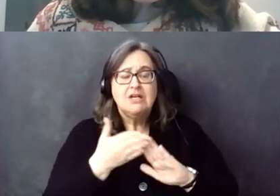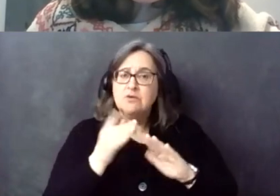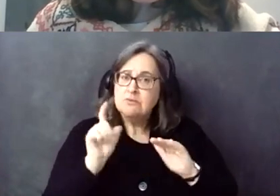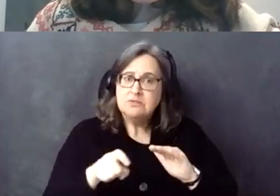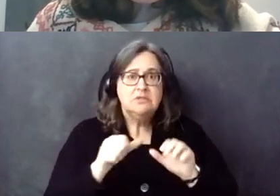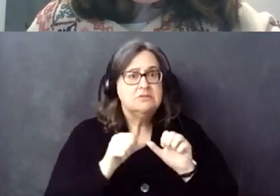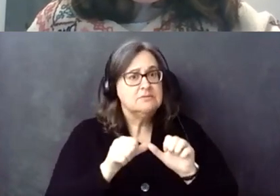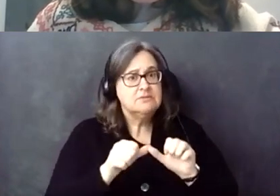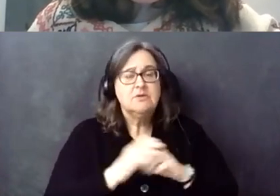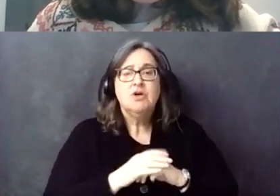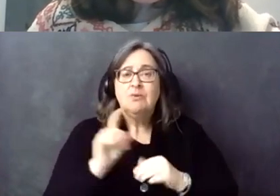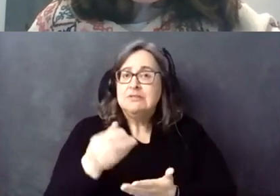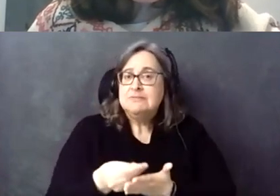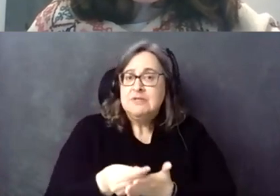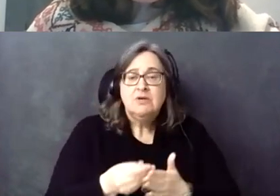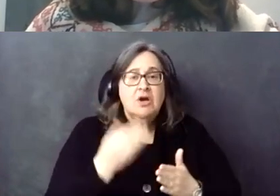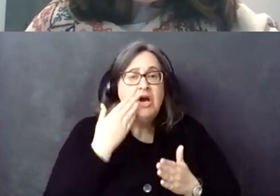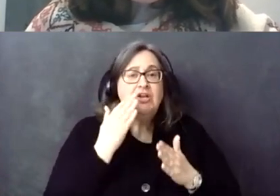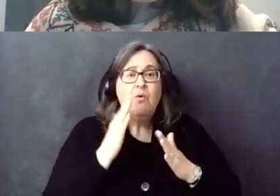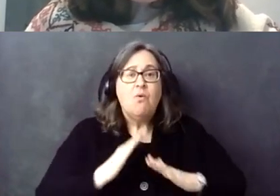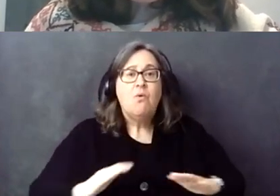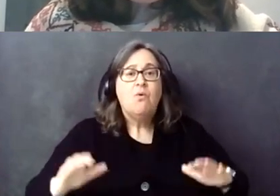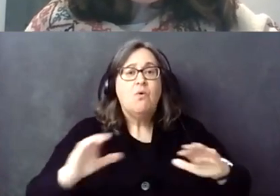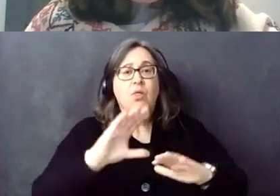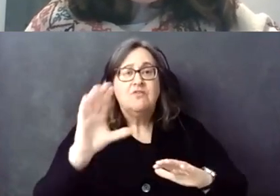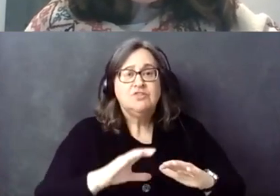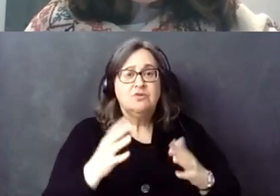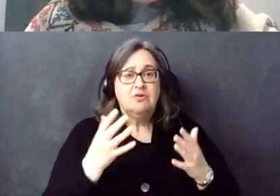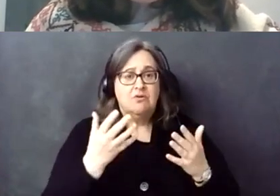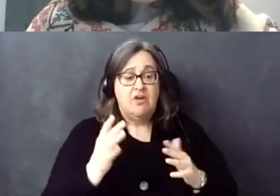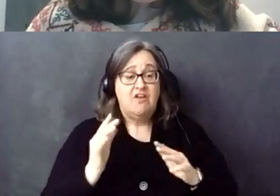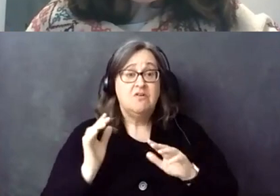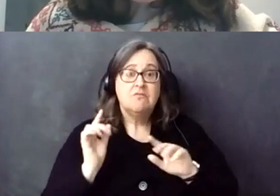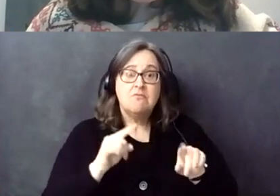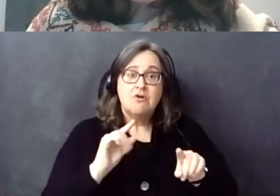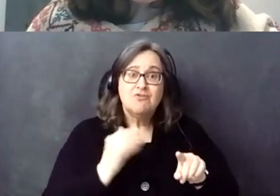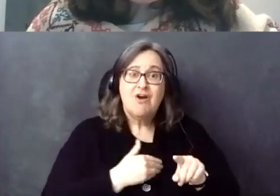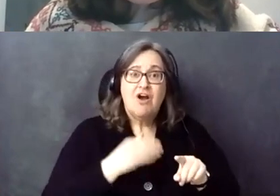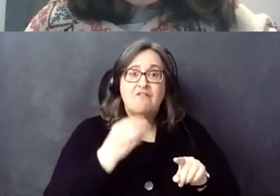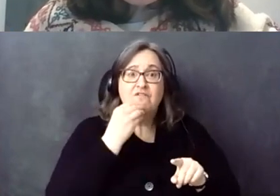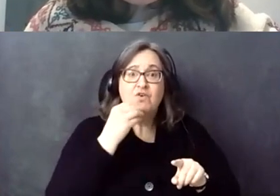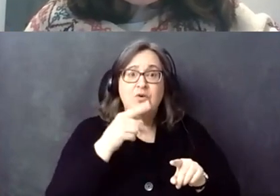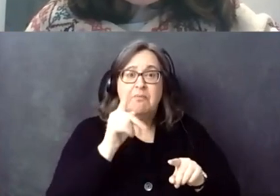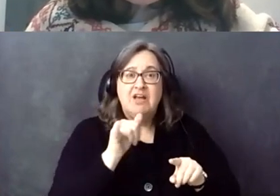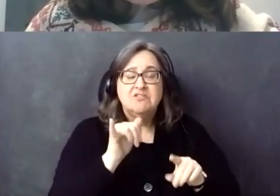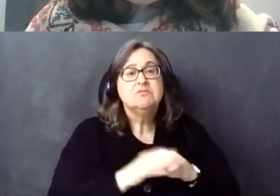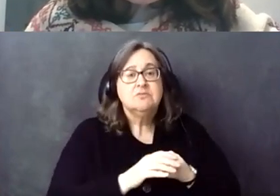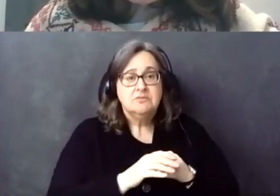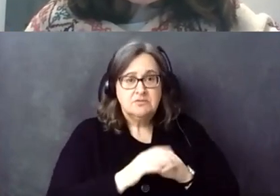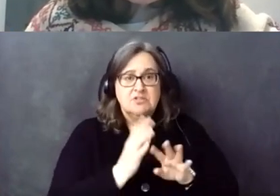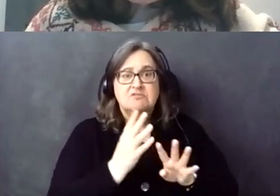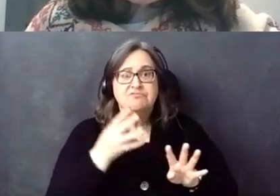know that people from all over the city have come to our food pantry, and they have come